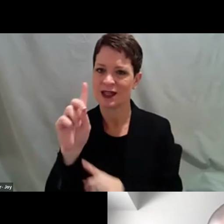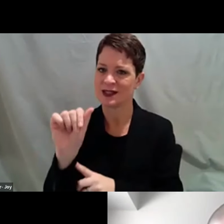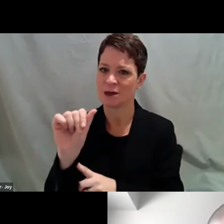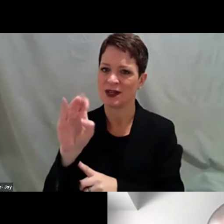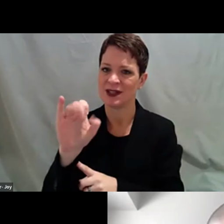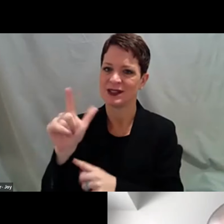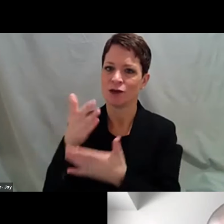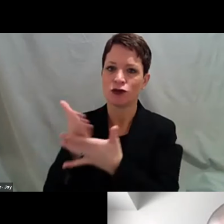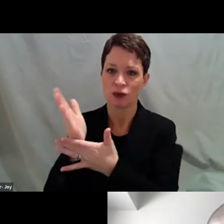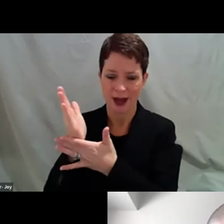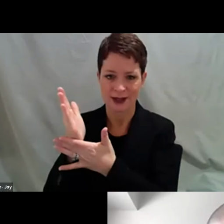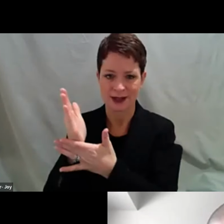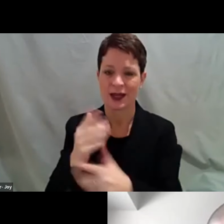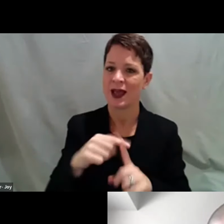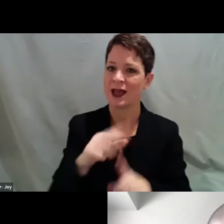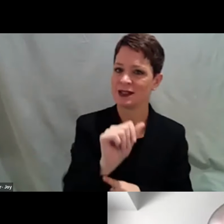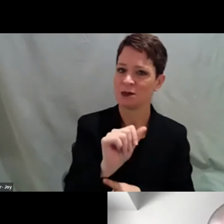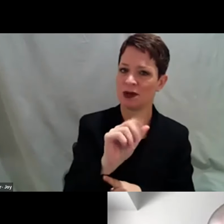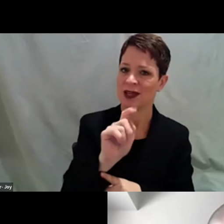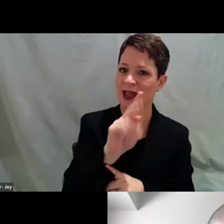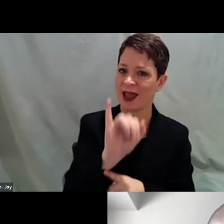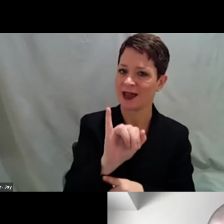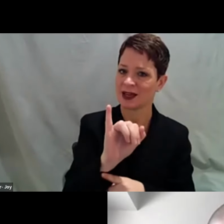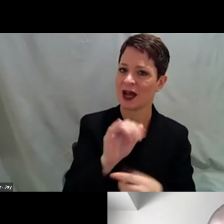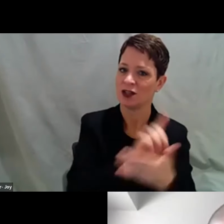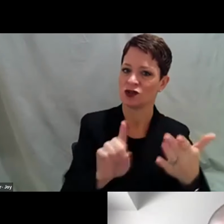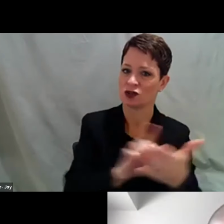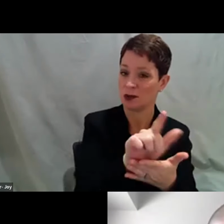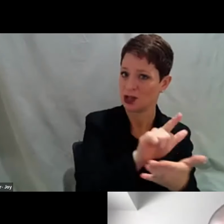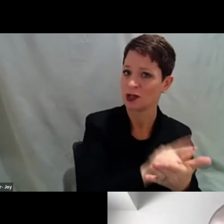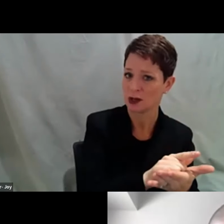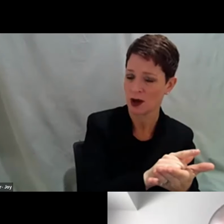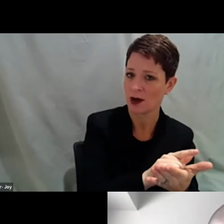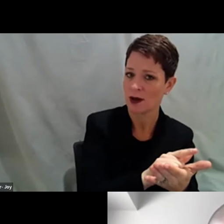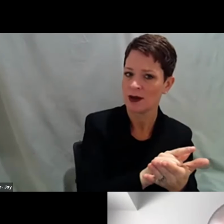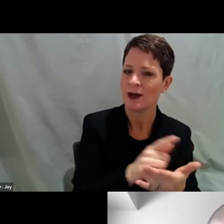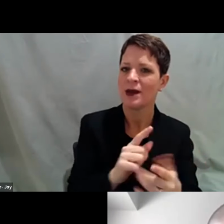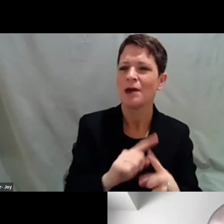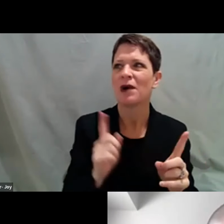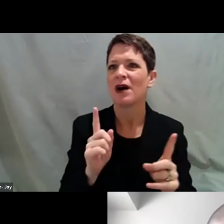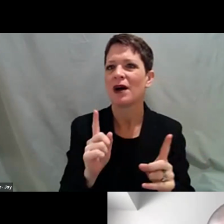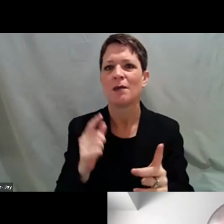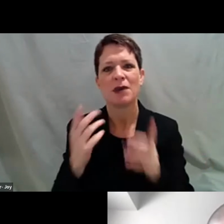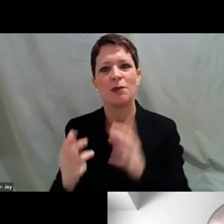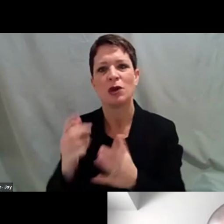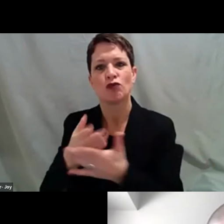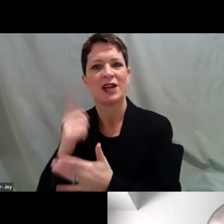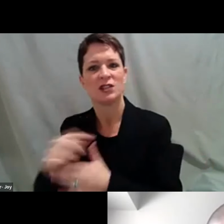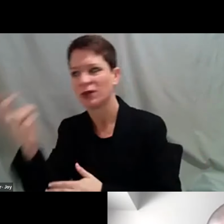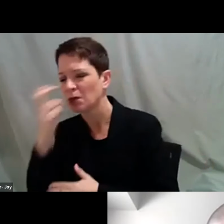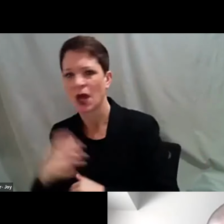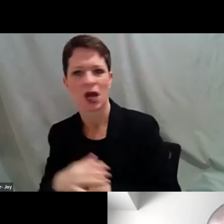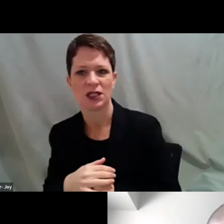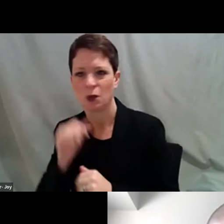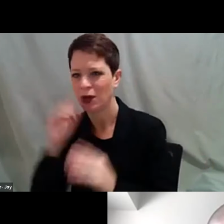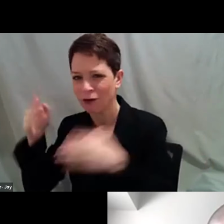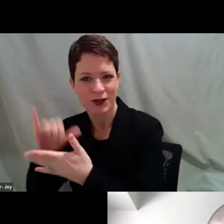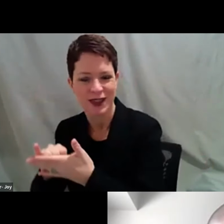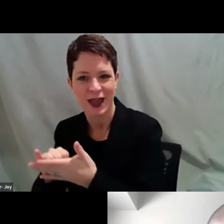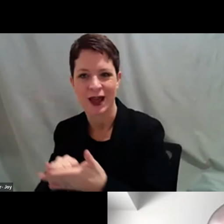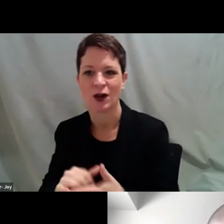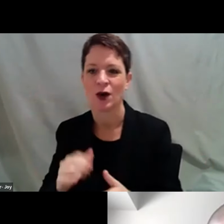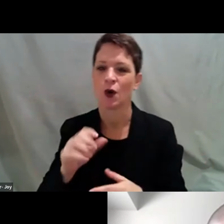civil rights and disability anti-discrimination law, instead of, say, rights for the blind, or for folks with